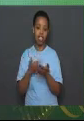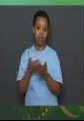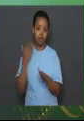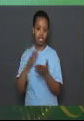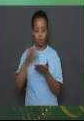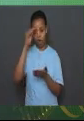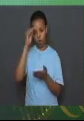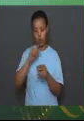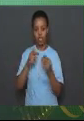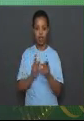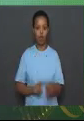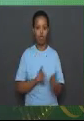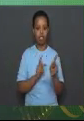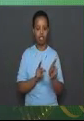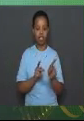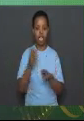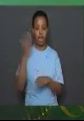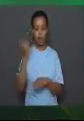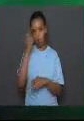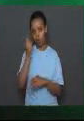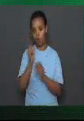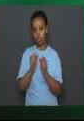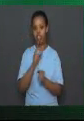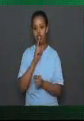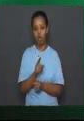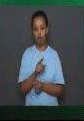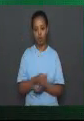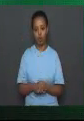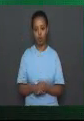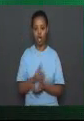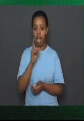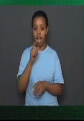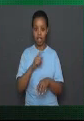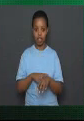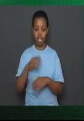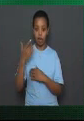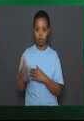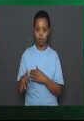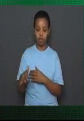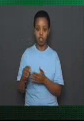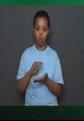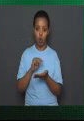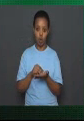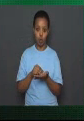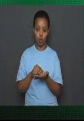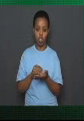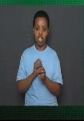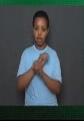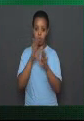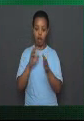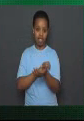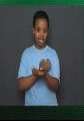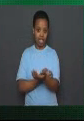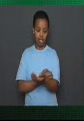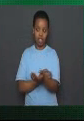on photosynthesis. Once pigment molecules absorb light